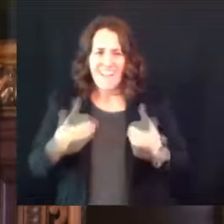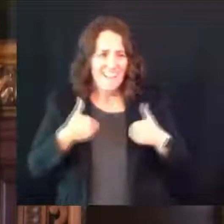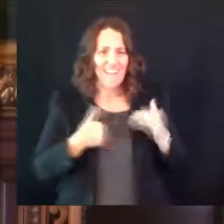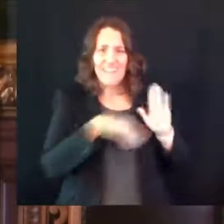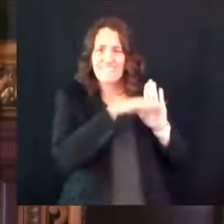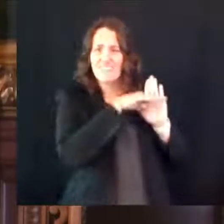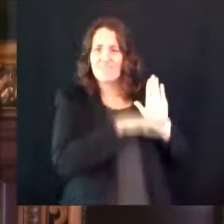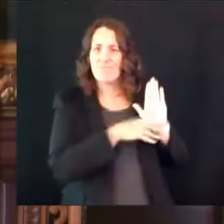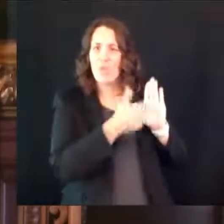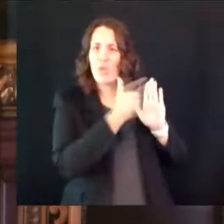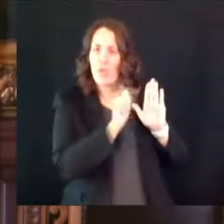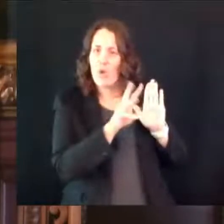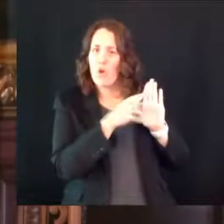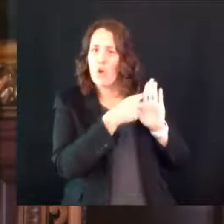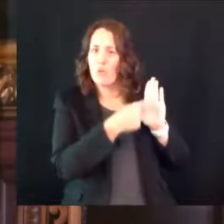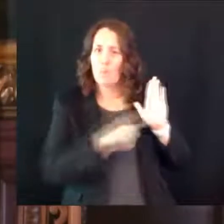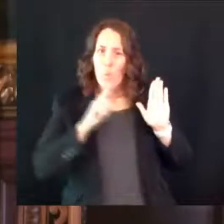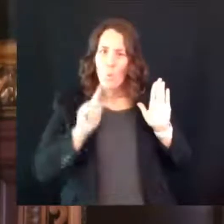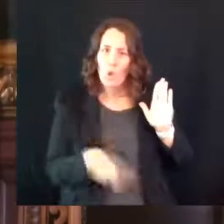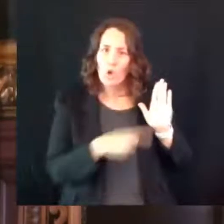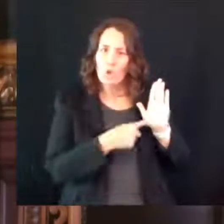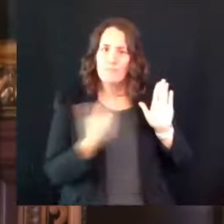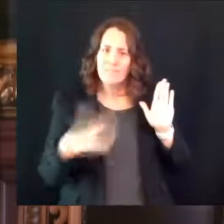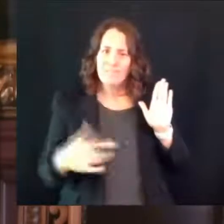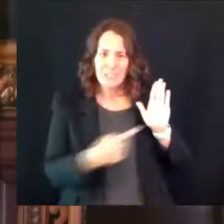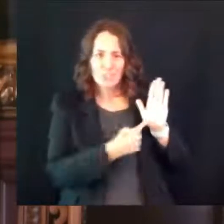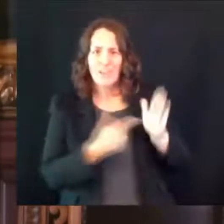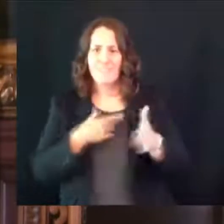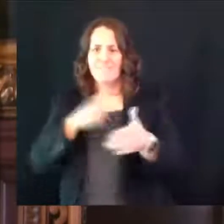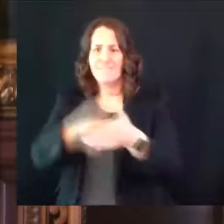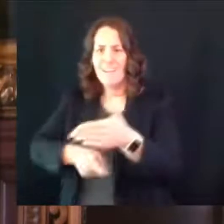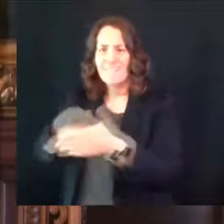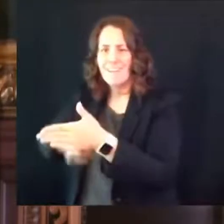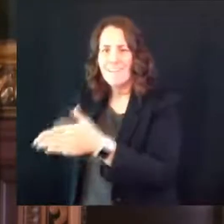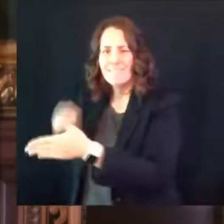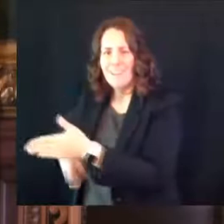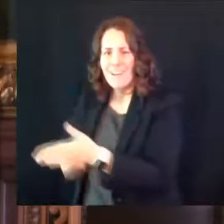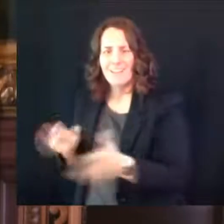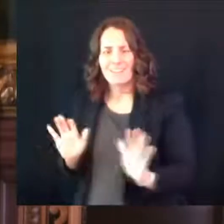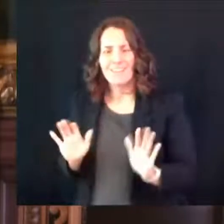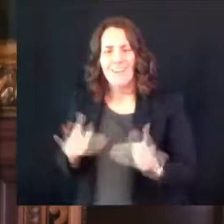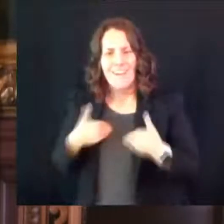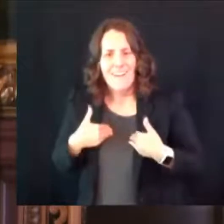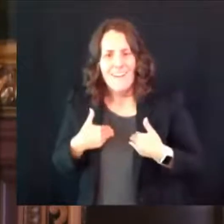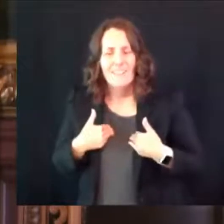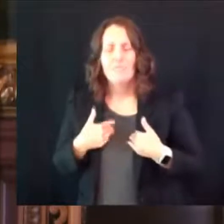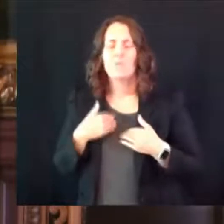right thing and avoid large gatherings in order to stop the spread of COVID.